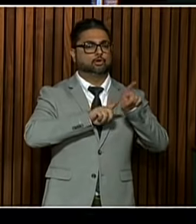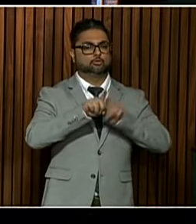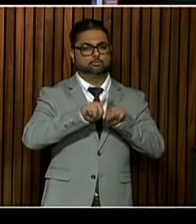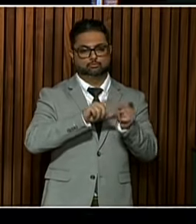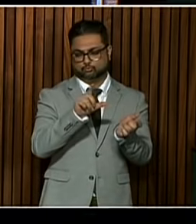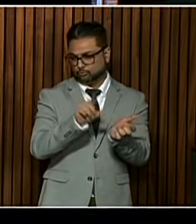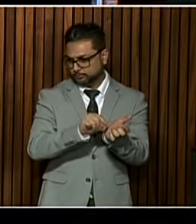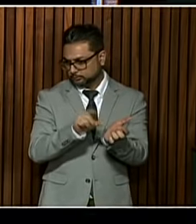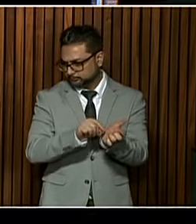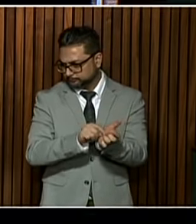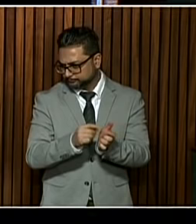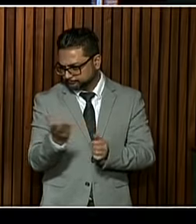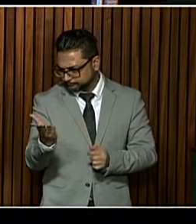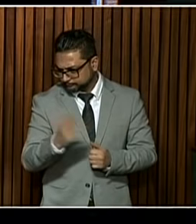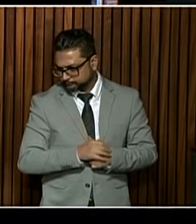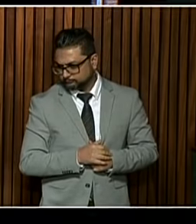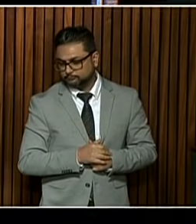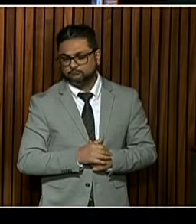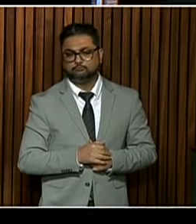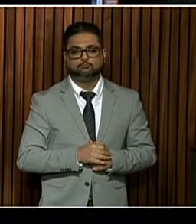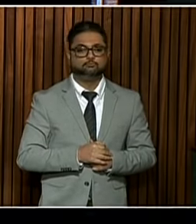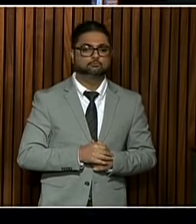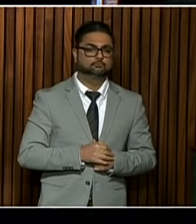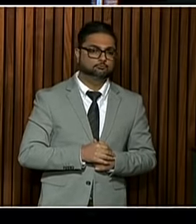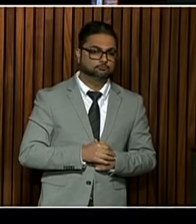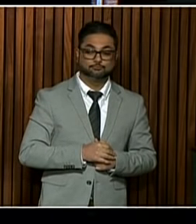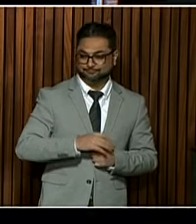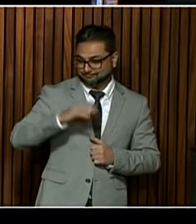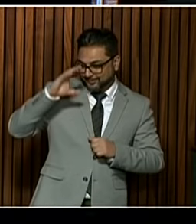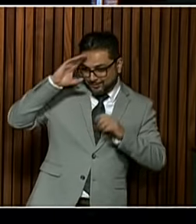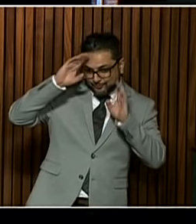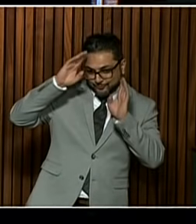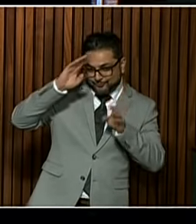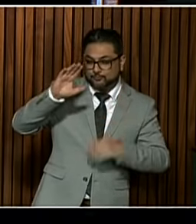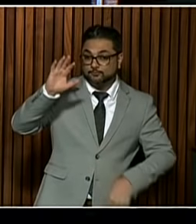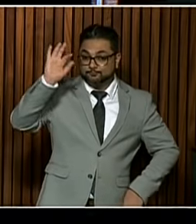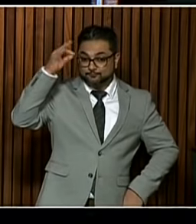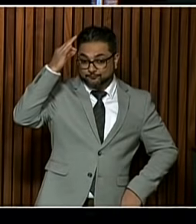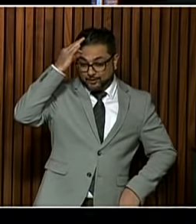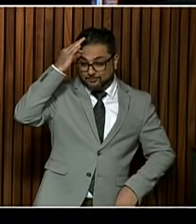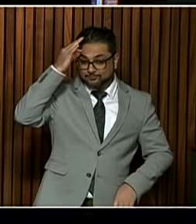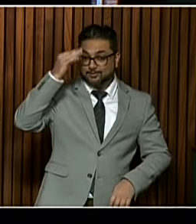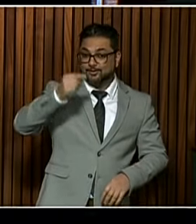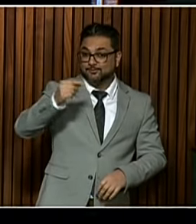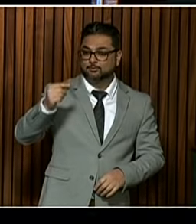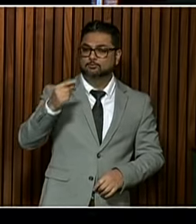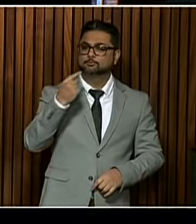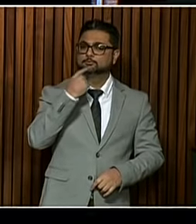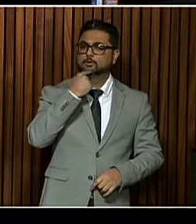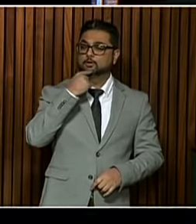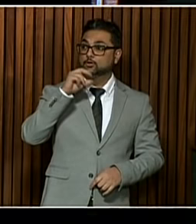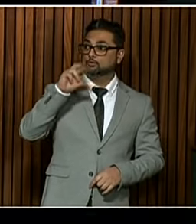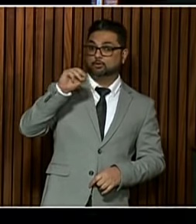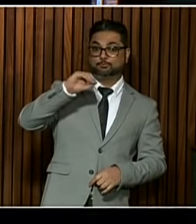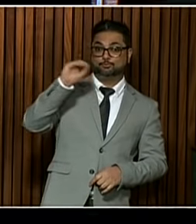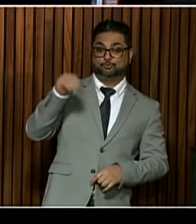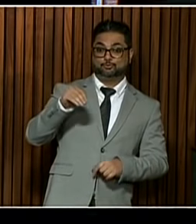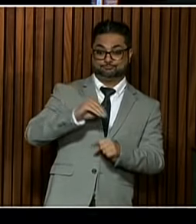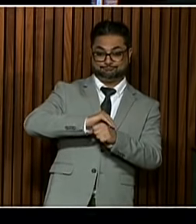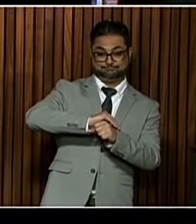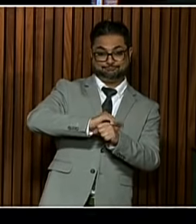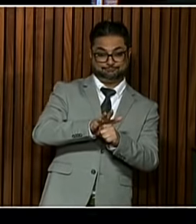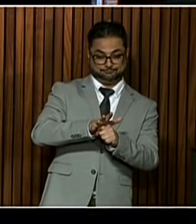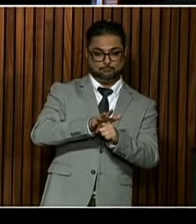Today, the federal government said 30% of the people in hospital with COVID-19 across Canada are under the age of